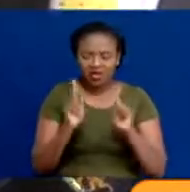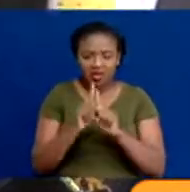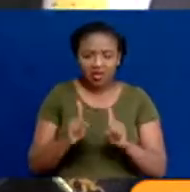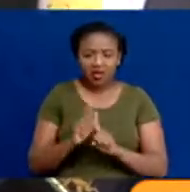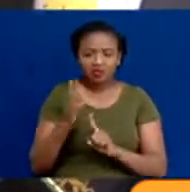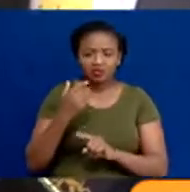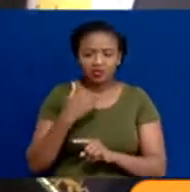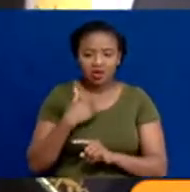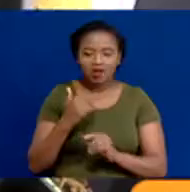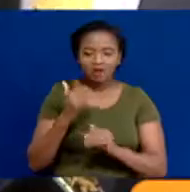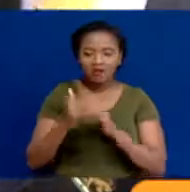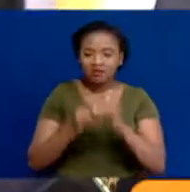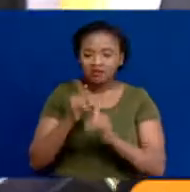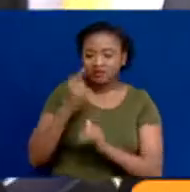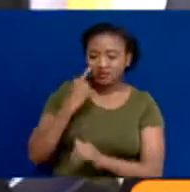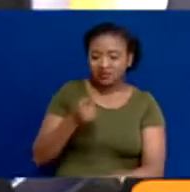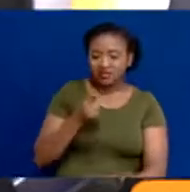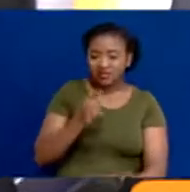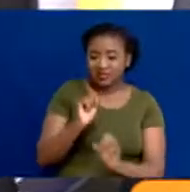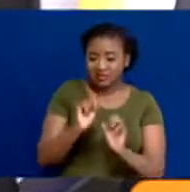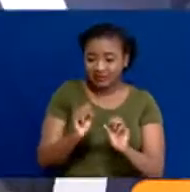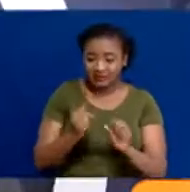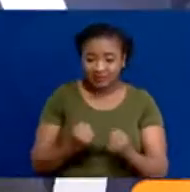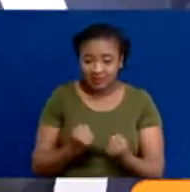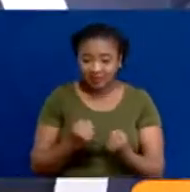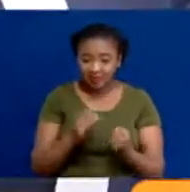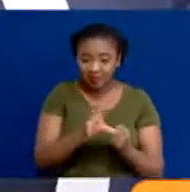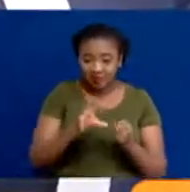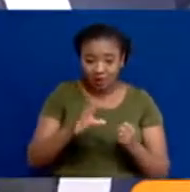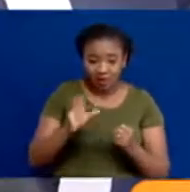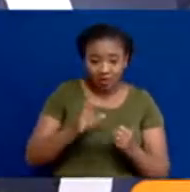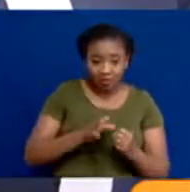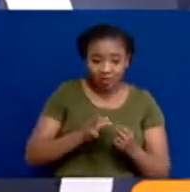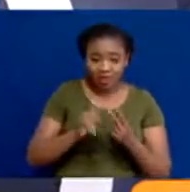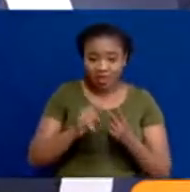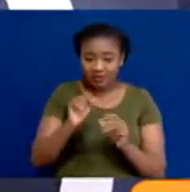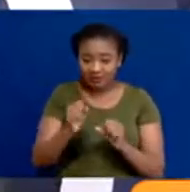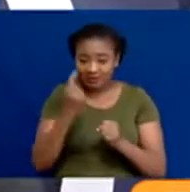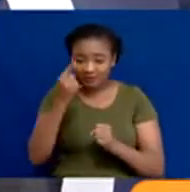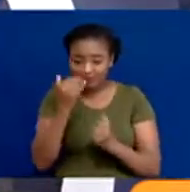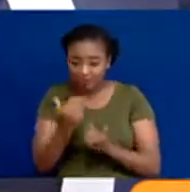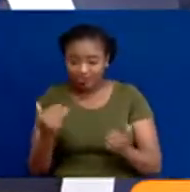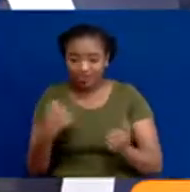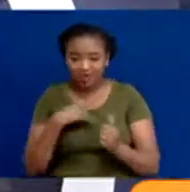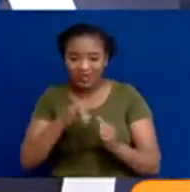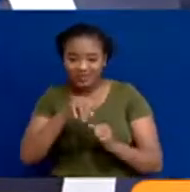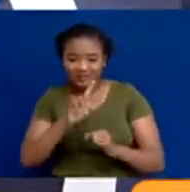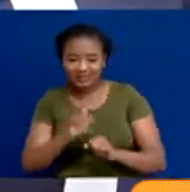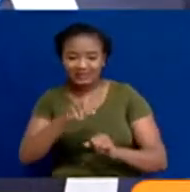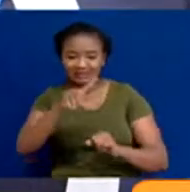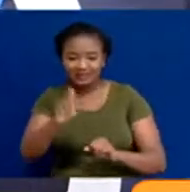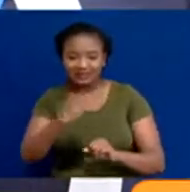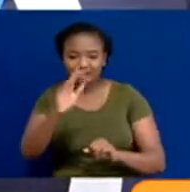human trials. Is it safe? Is it safe for pregnant women? Is it safe for children? You do that, what we call phase one trials.